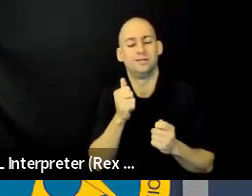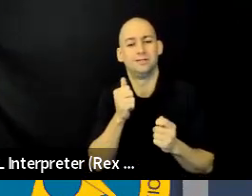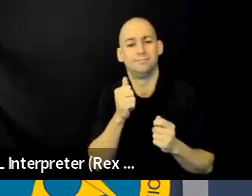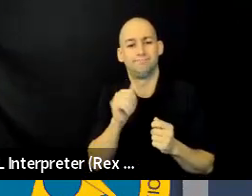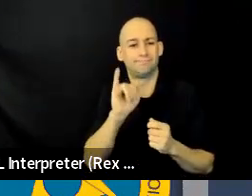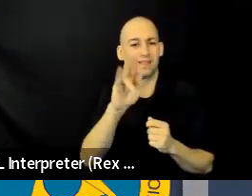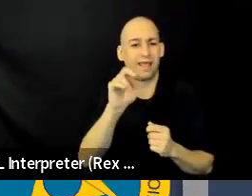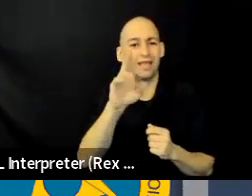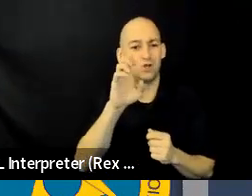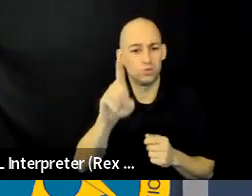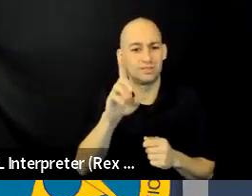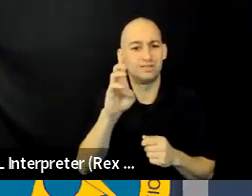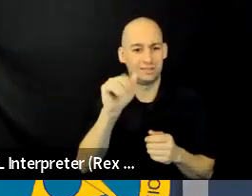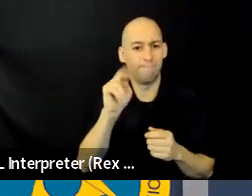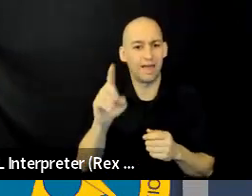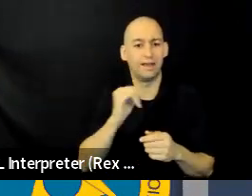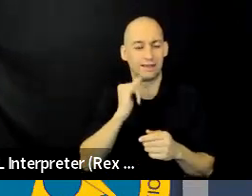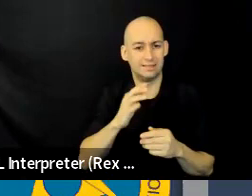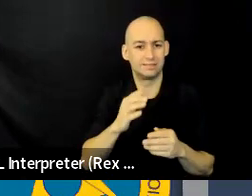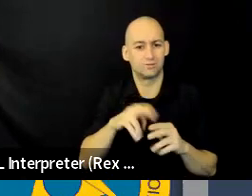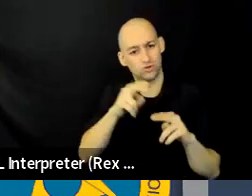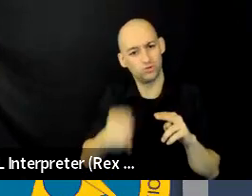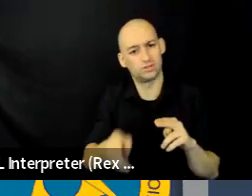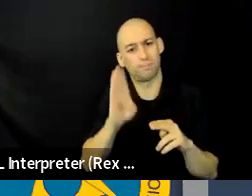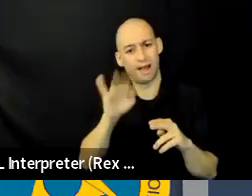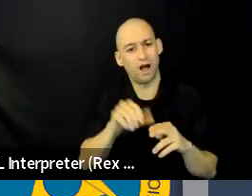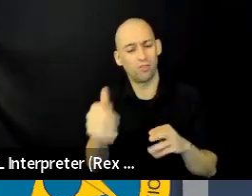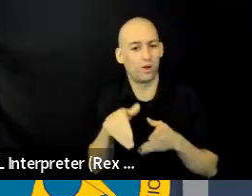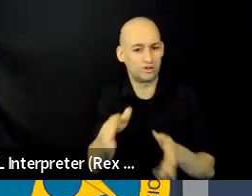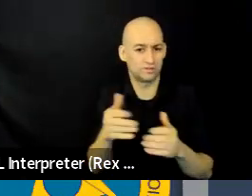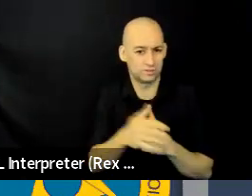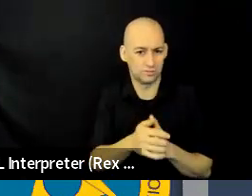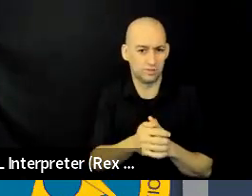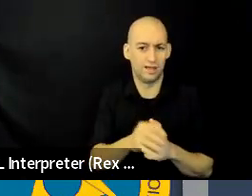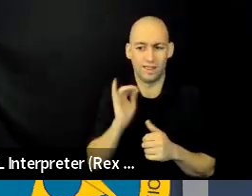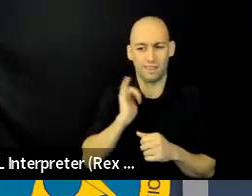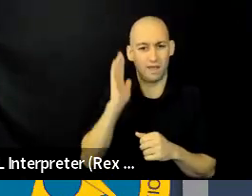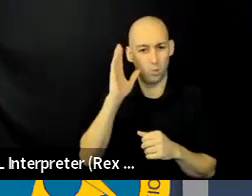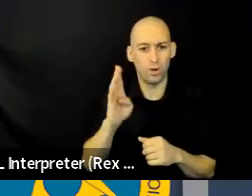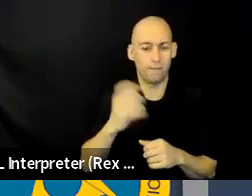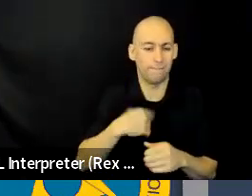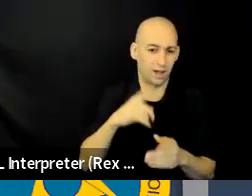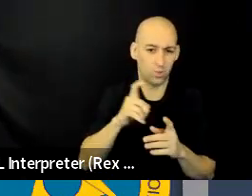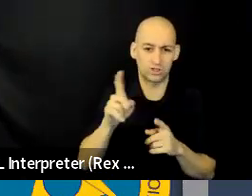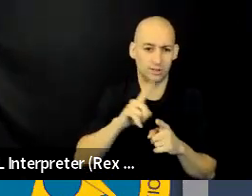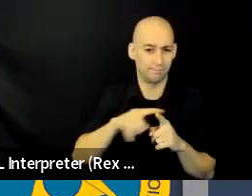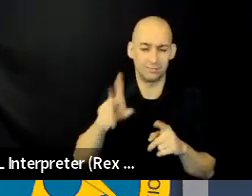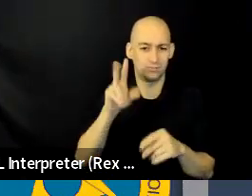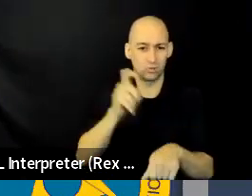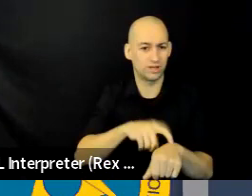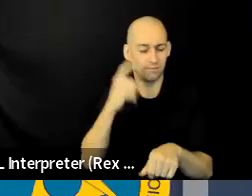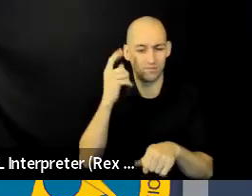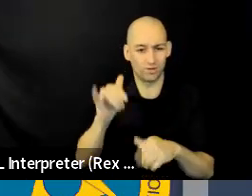is going to be mitigated through other means that we've just talked about right now, which would have been my question. We don't have time for it. That's